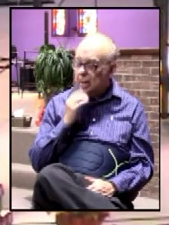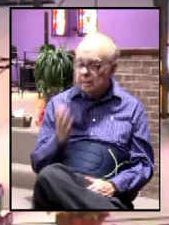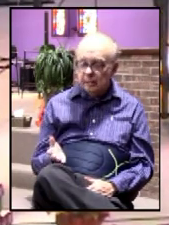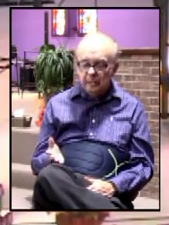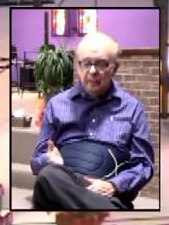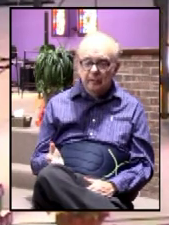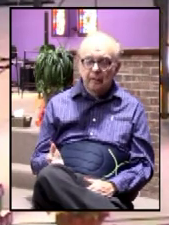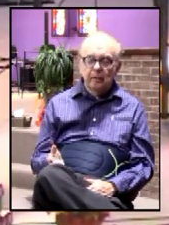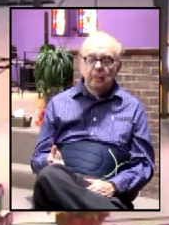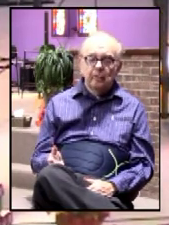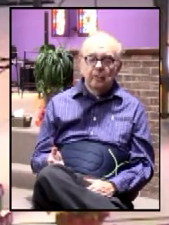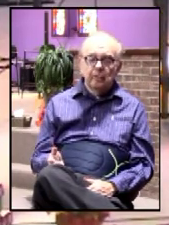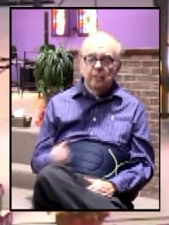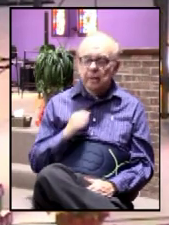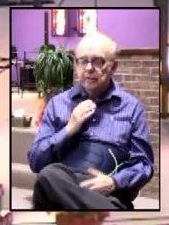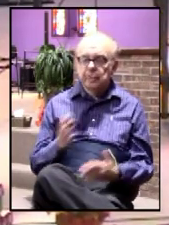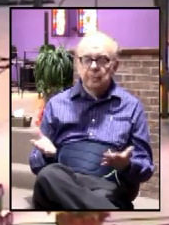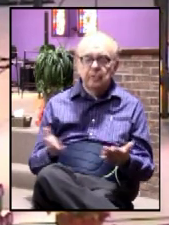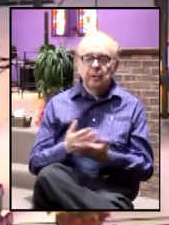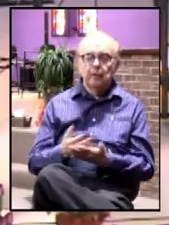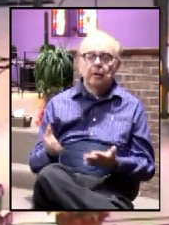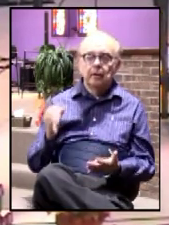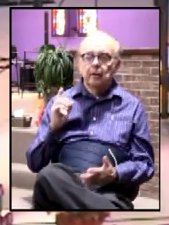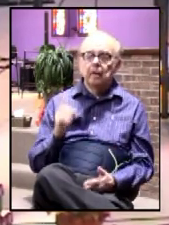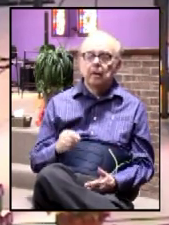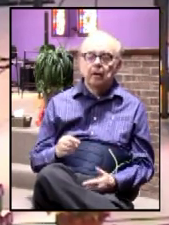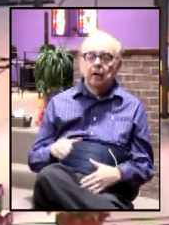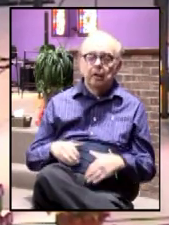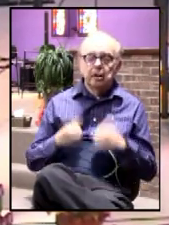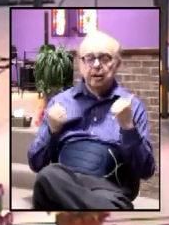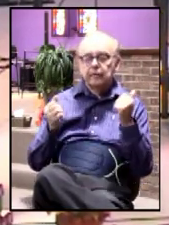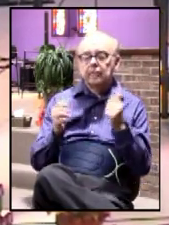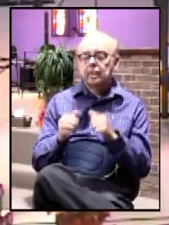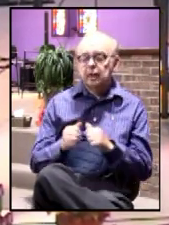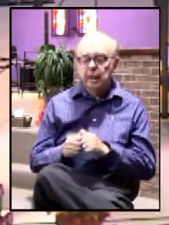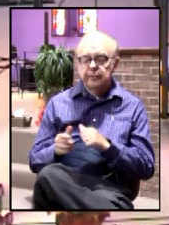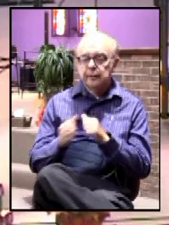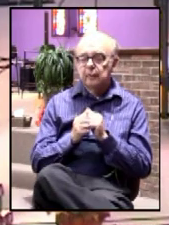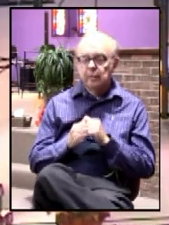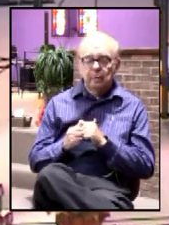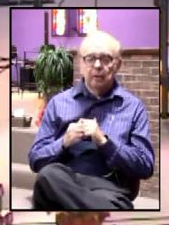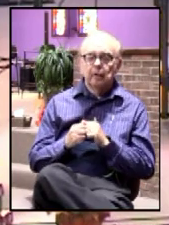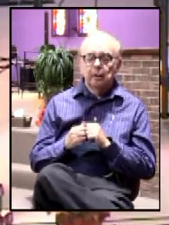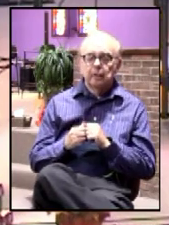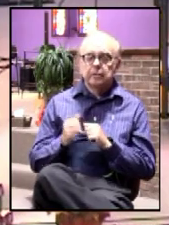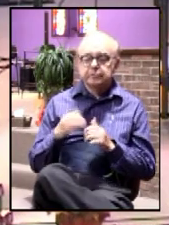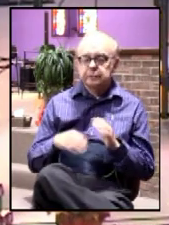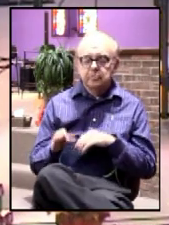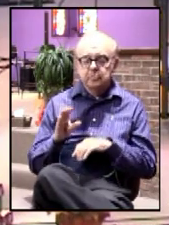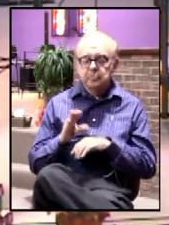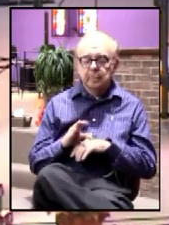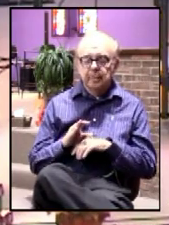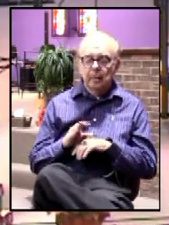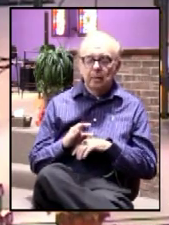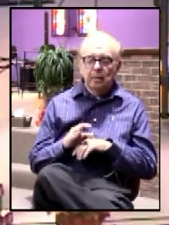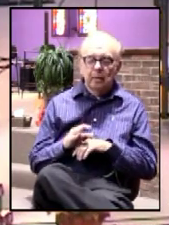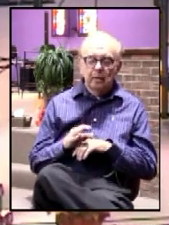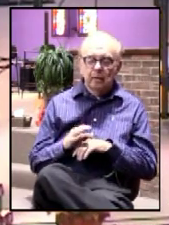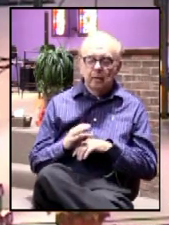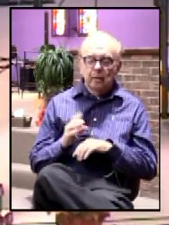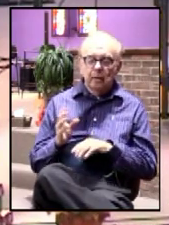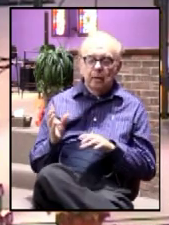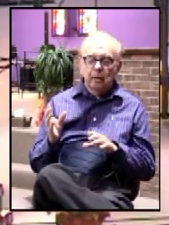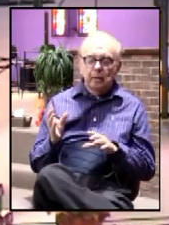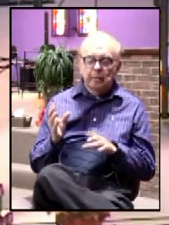not promoting. They're not doing these things. And we need to live life together. They did in the early church, ladies and gentlemen. They